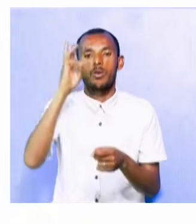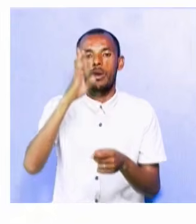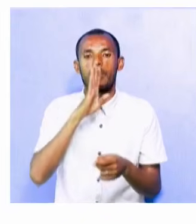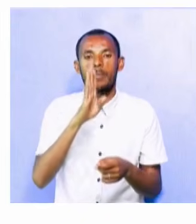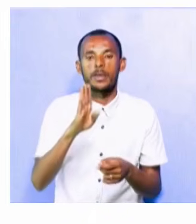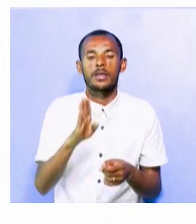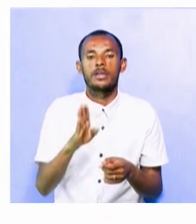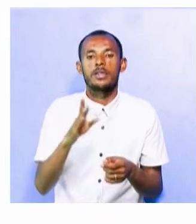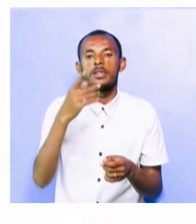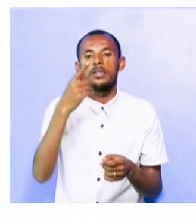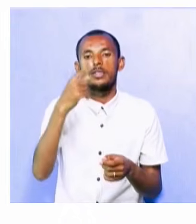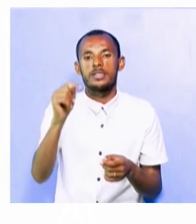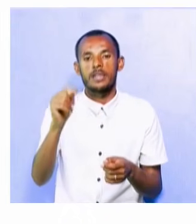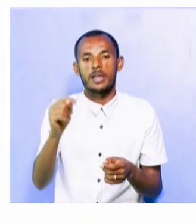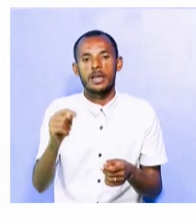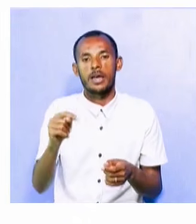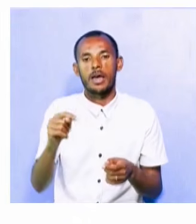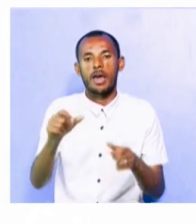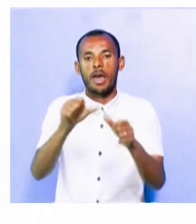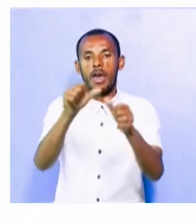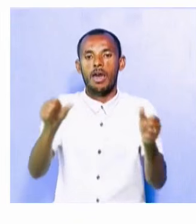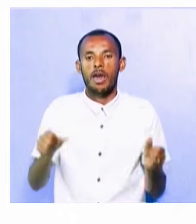area of the